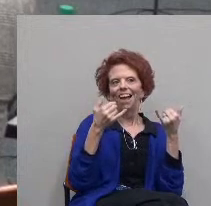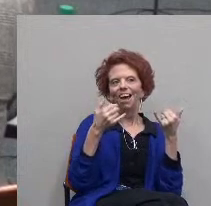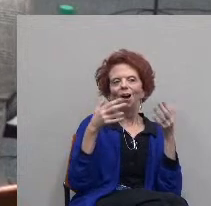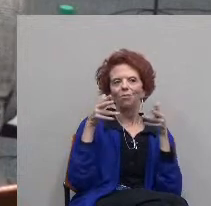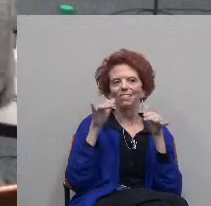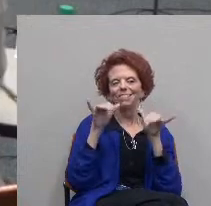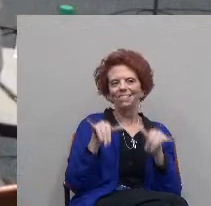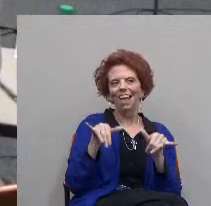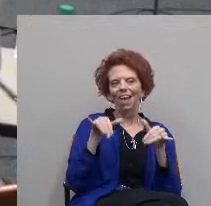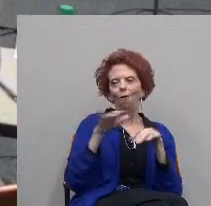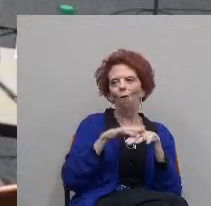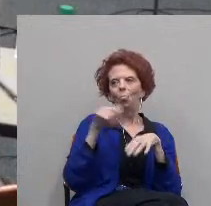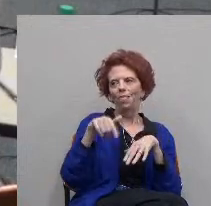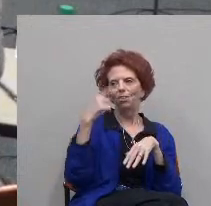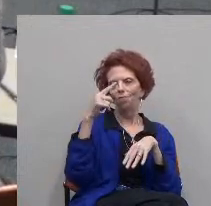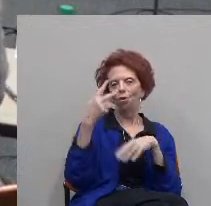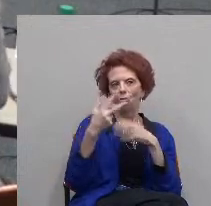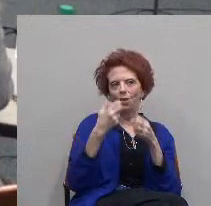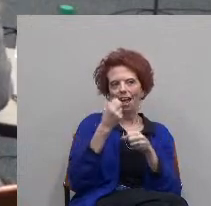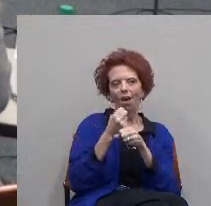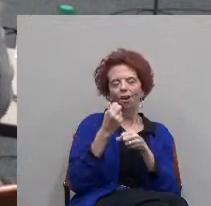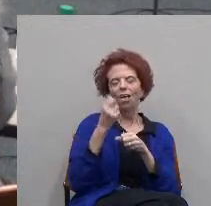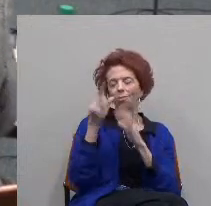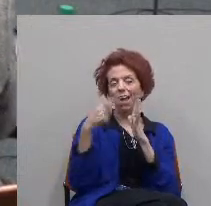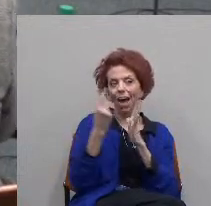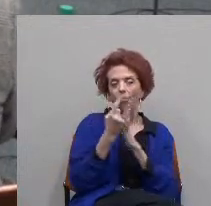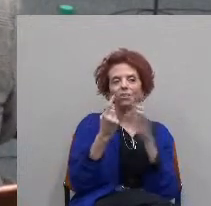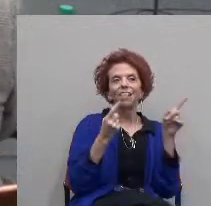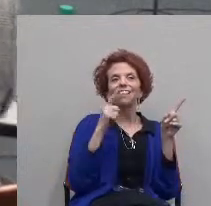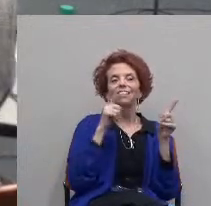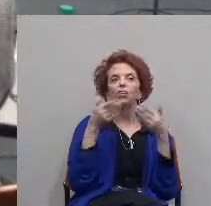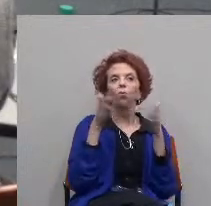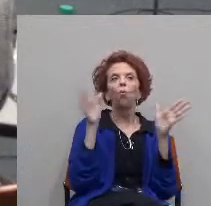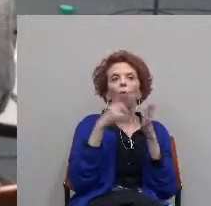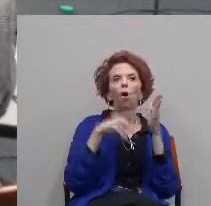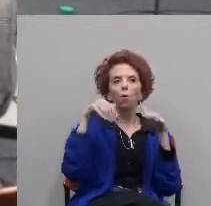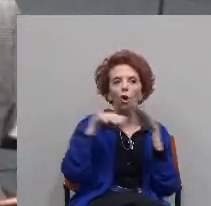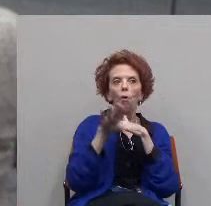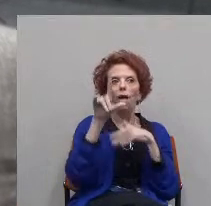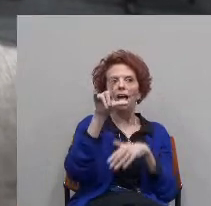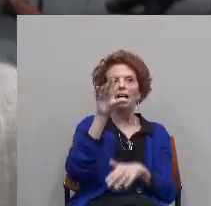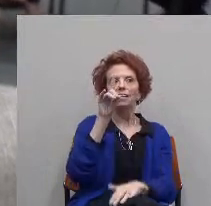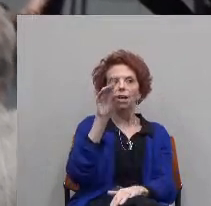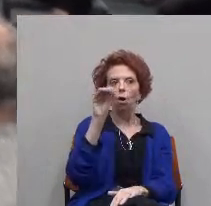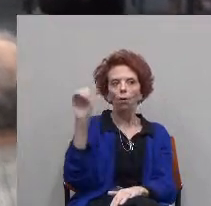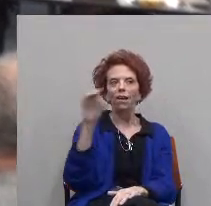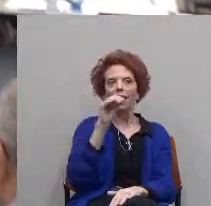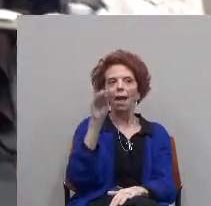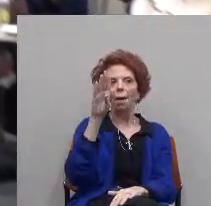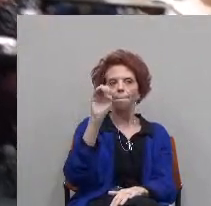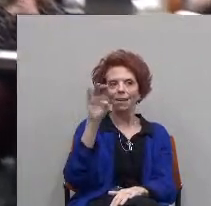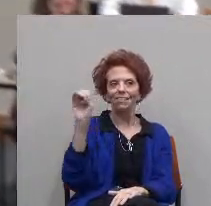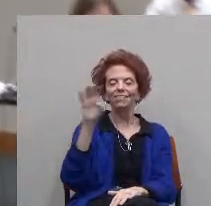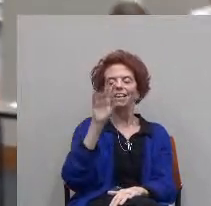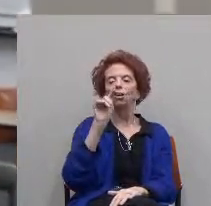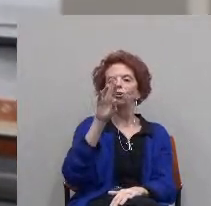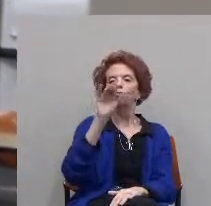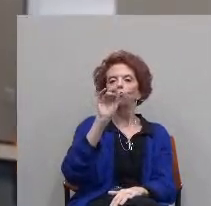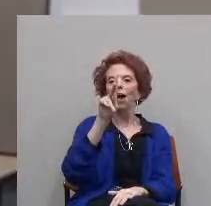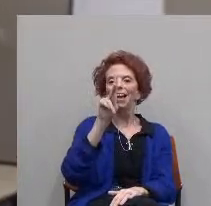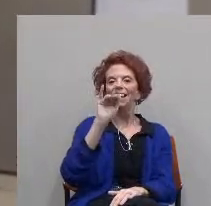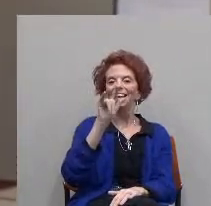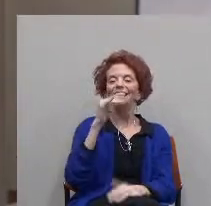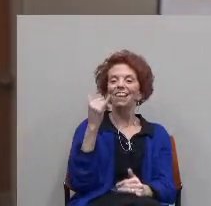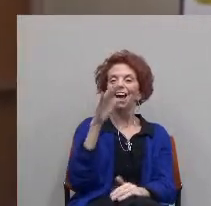hours, is just an overview of what we're going into. So LDE BESE tracking, we're tracking